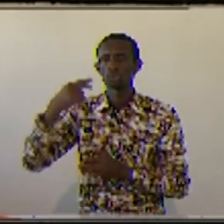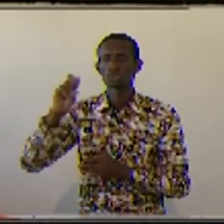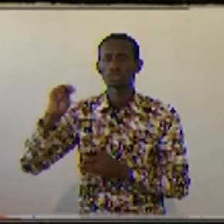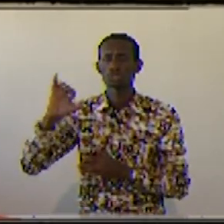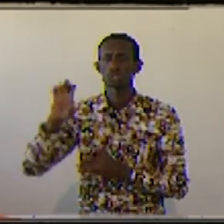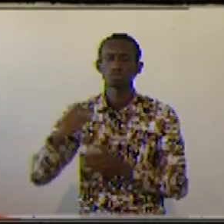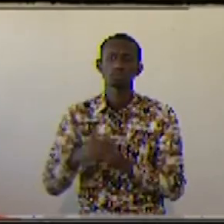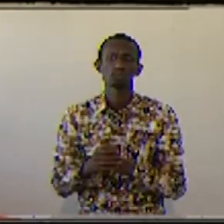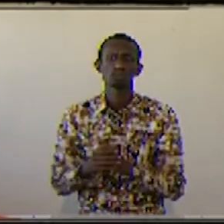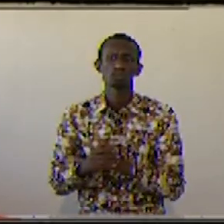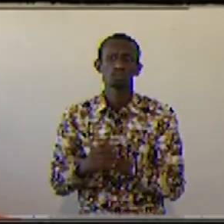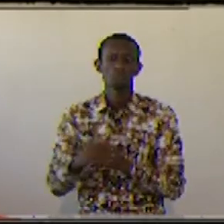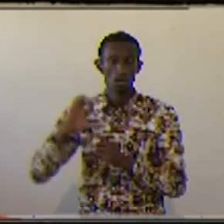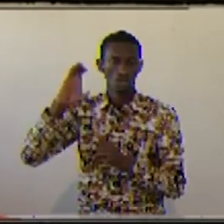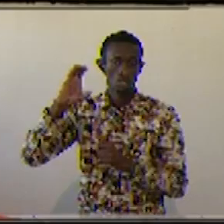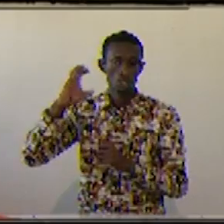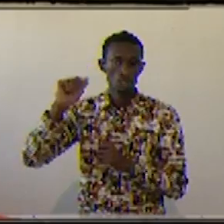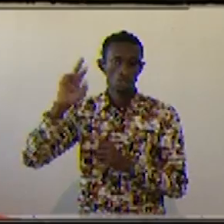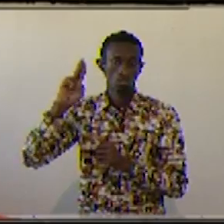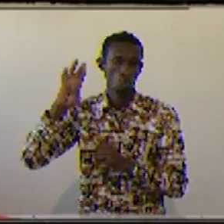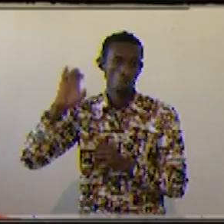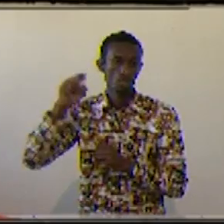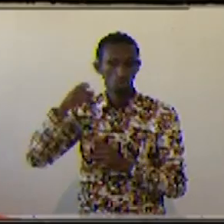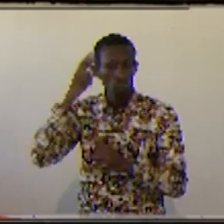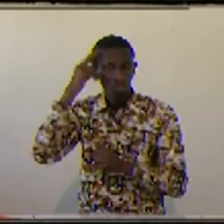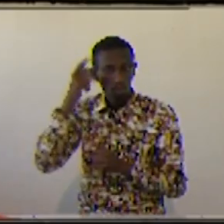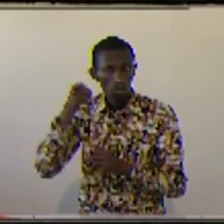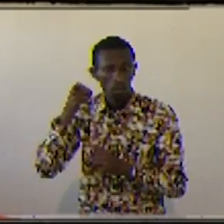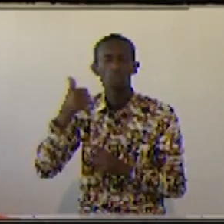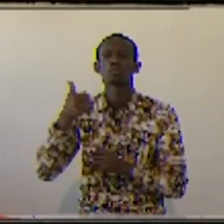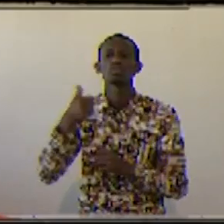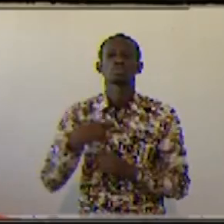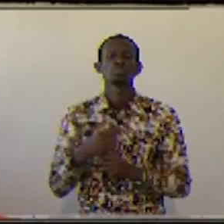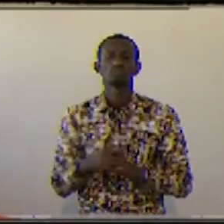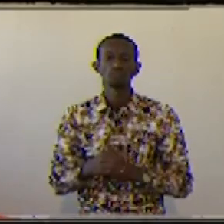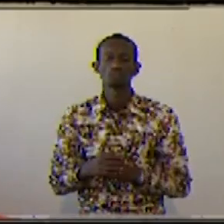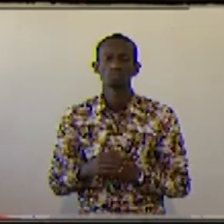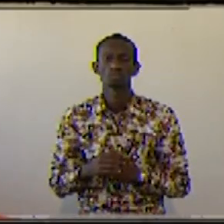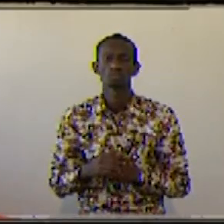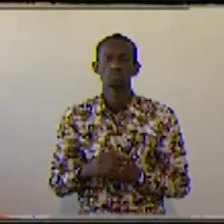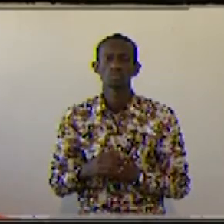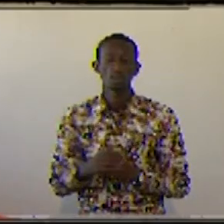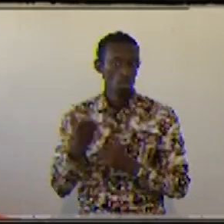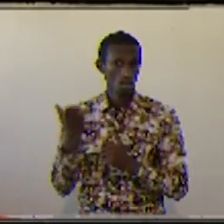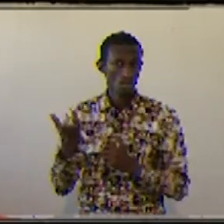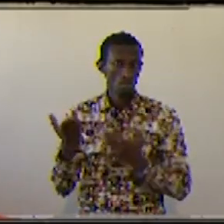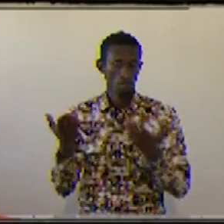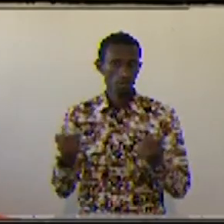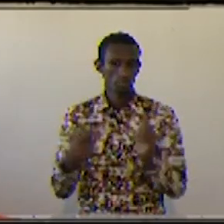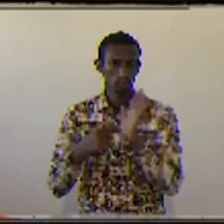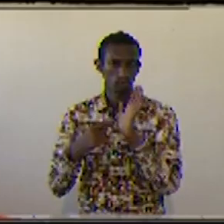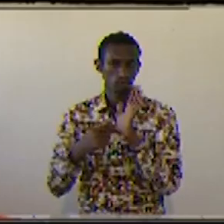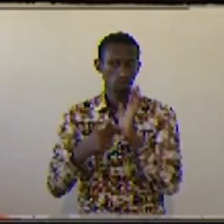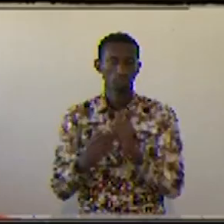of the carbonates and the hydrogen carbonates? Yes, I'm very sure you do remember them. So here we have the